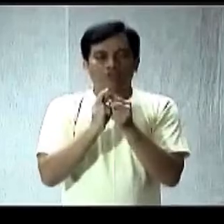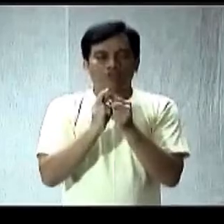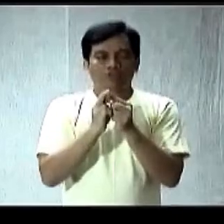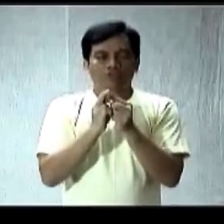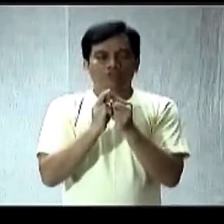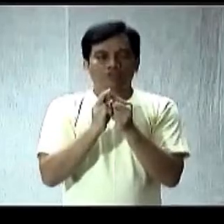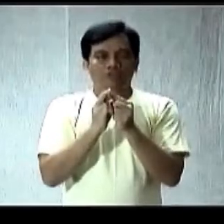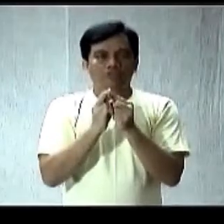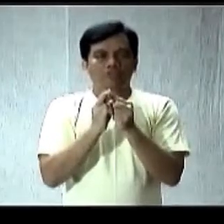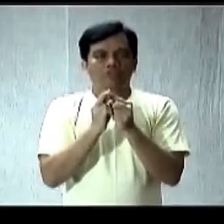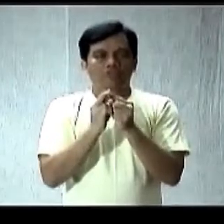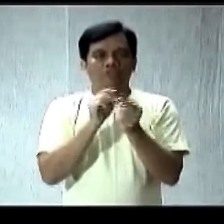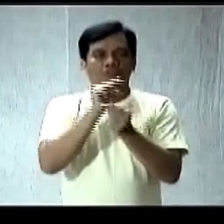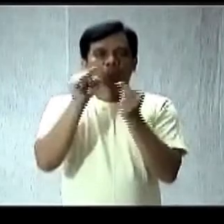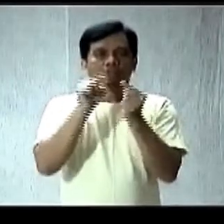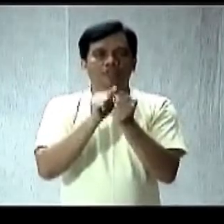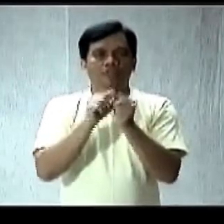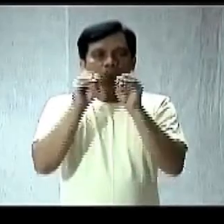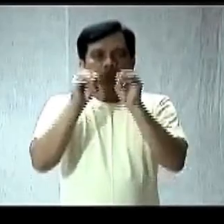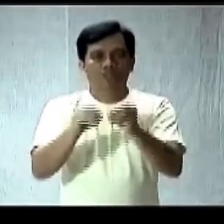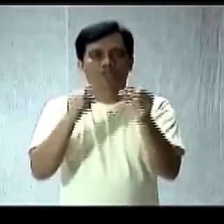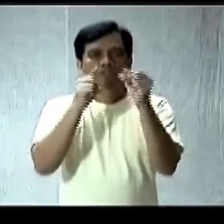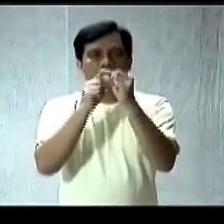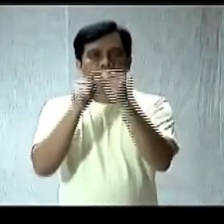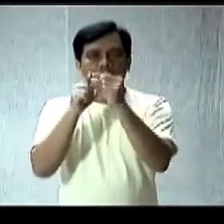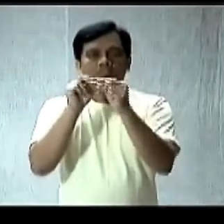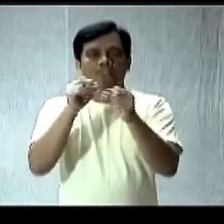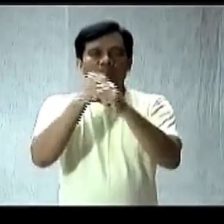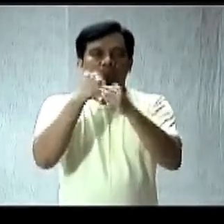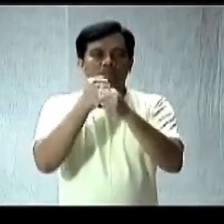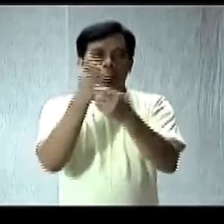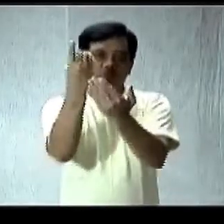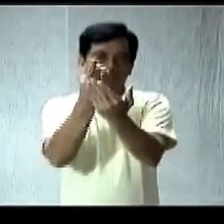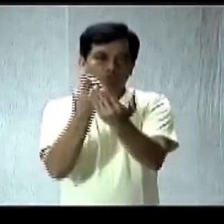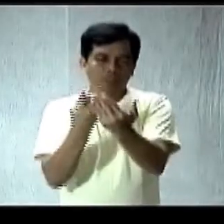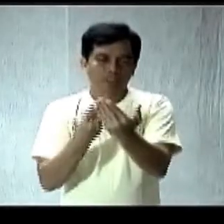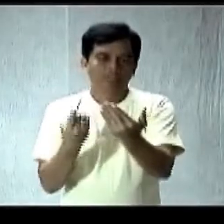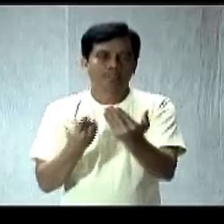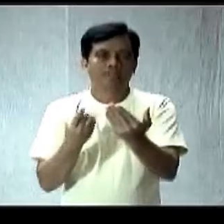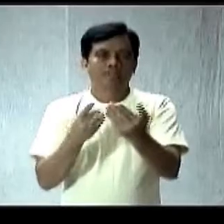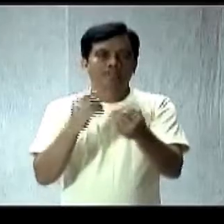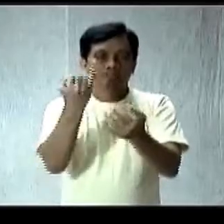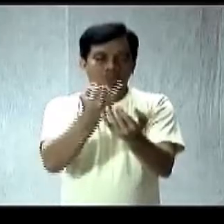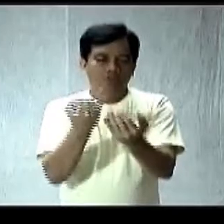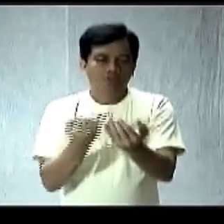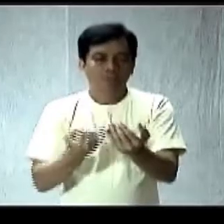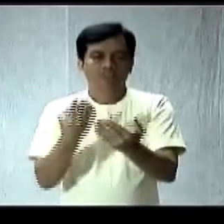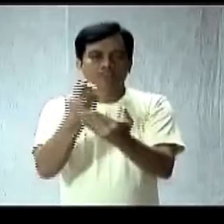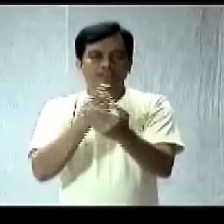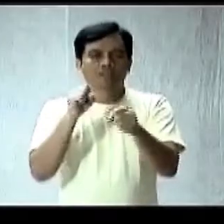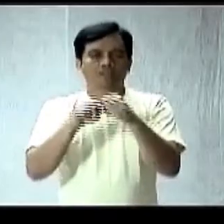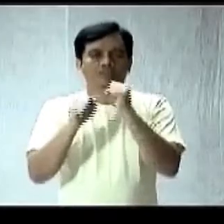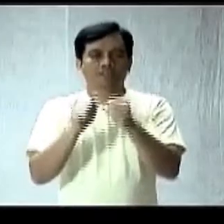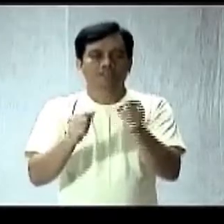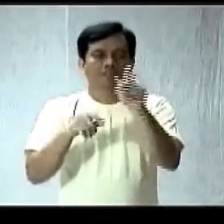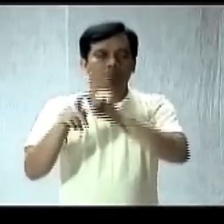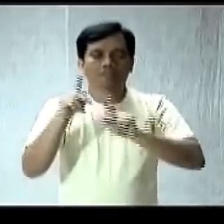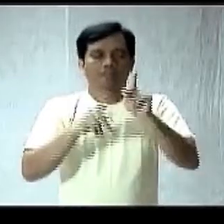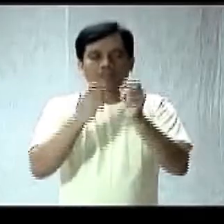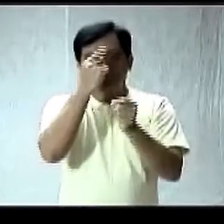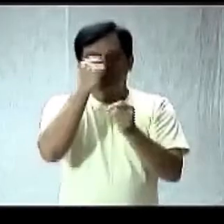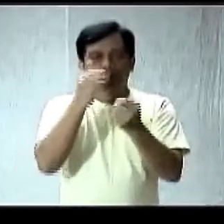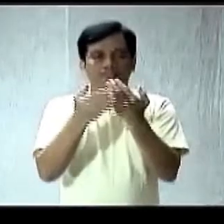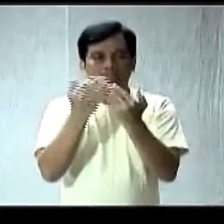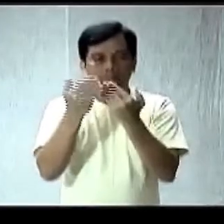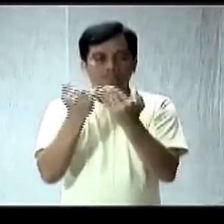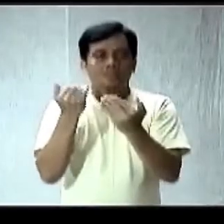you have to, when you put some words, you have to make some drawing and design in order for them to understand clearly. And